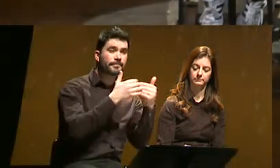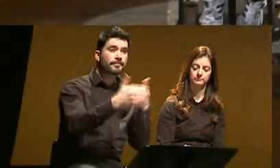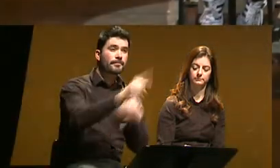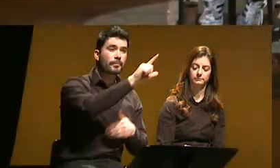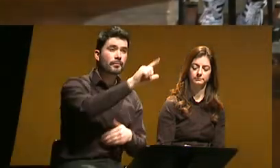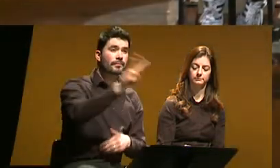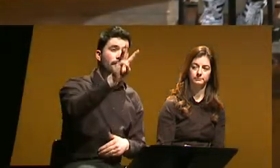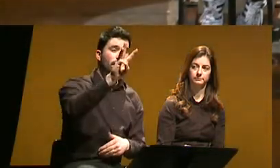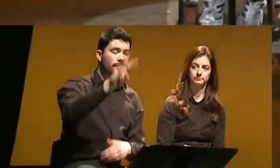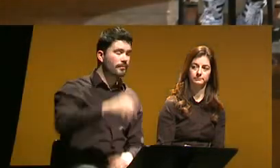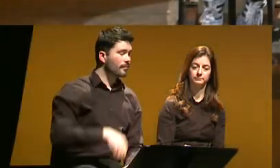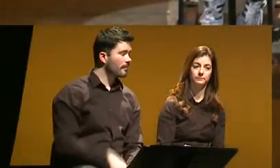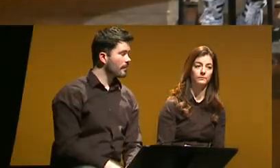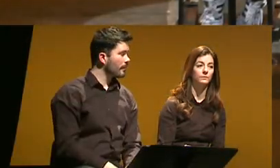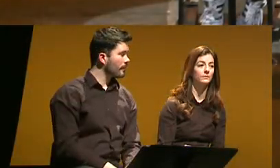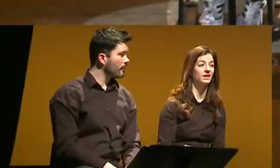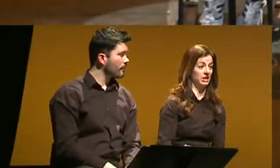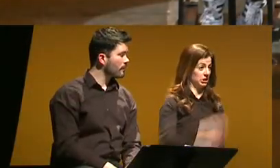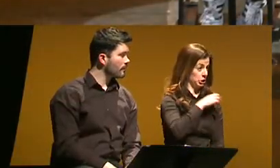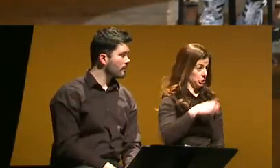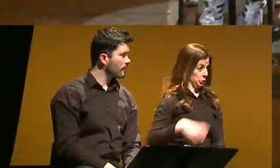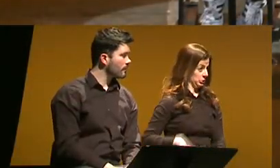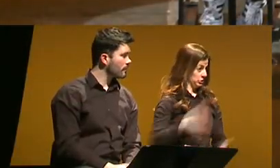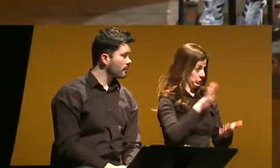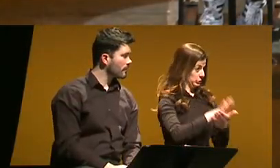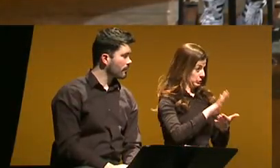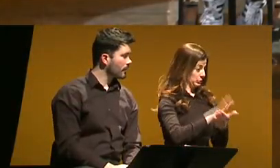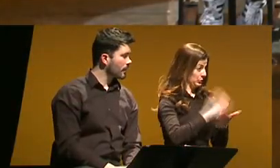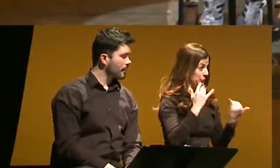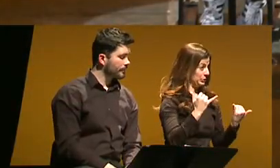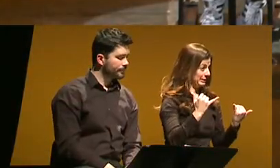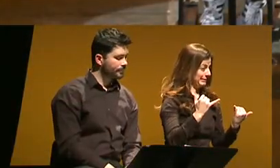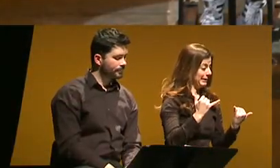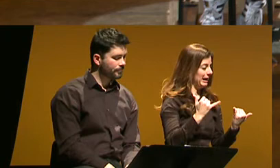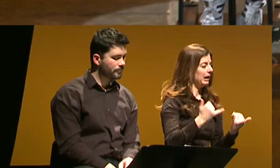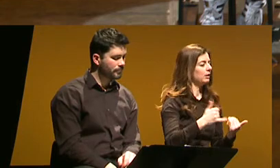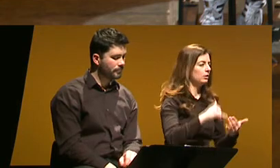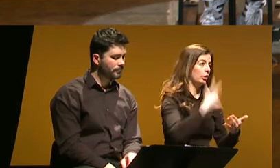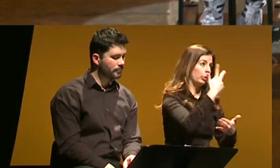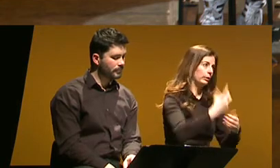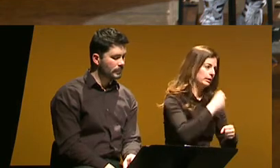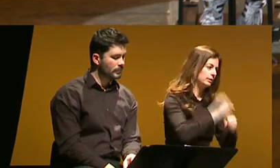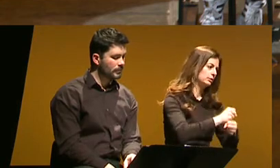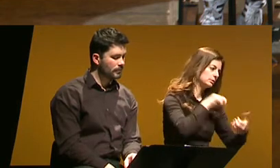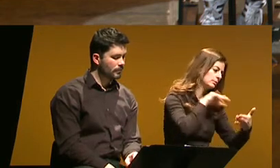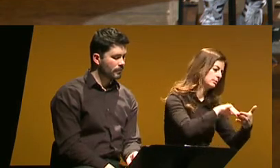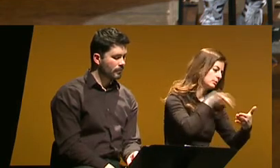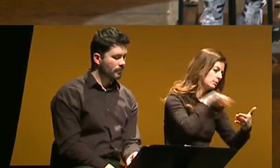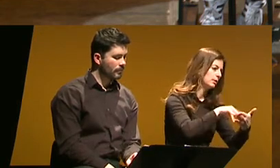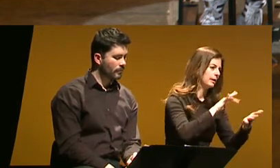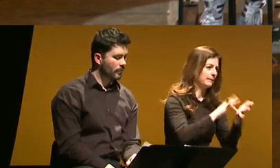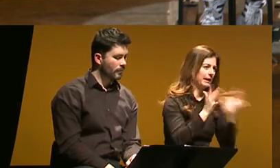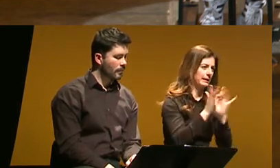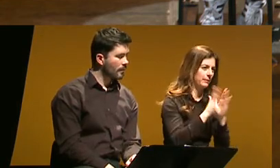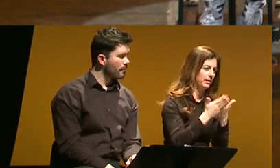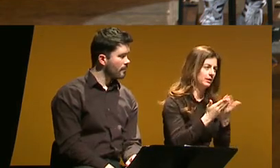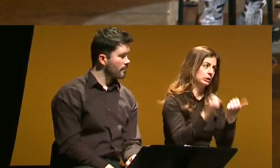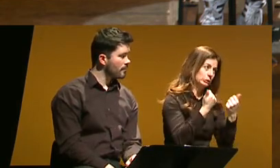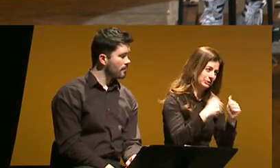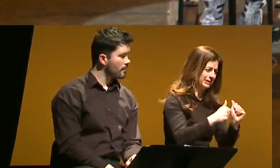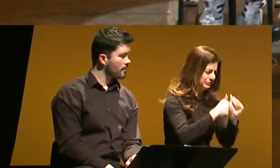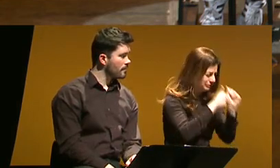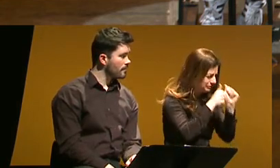2006. At Cape Christian Academy in Florida, I spend 3 years studying the Bible and trying to lead a good Christian